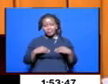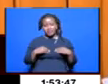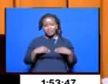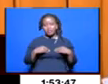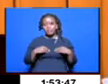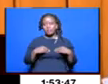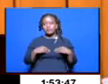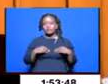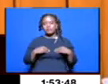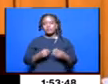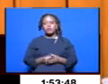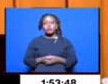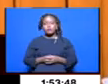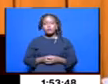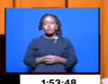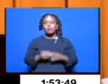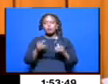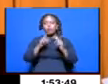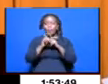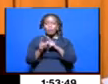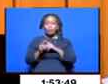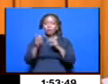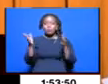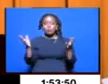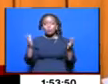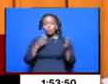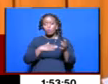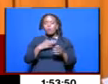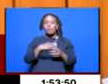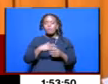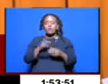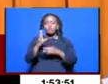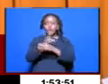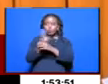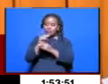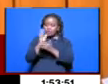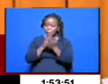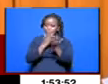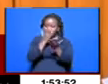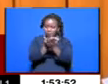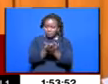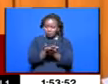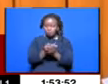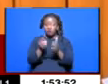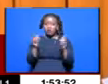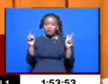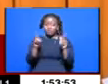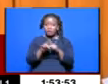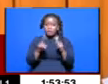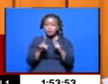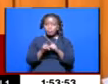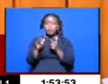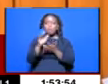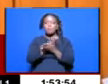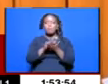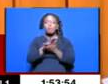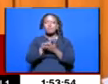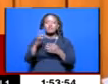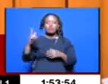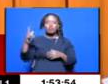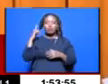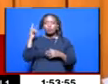doctrine. I finally came to the applicability of the said doctrine of basic structure to Kenya.